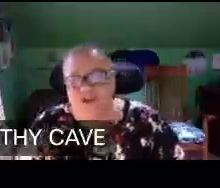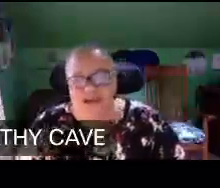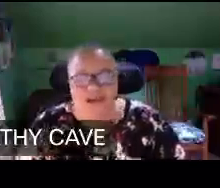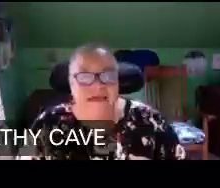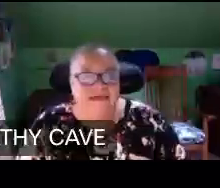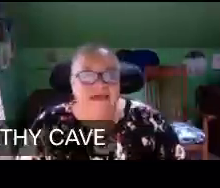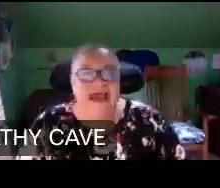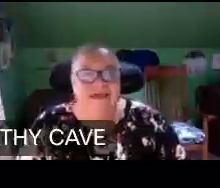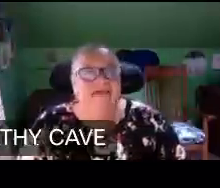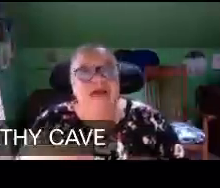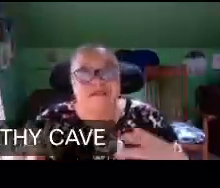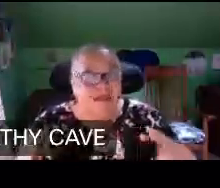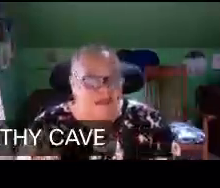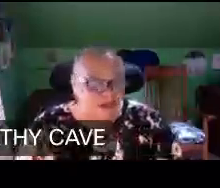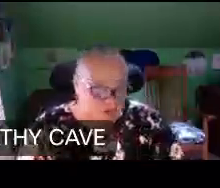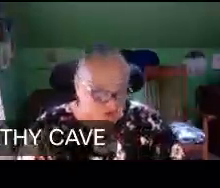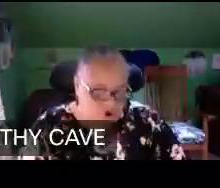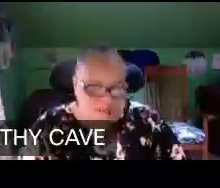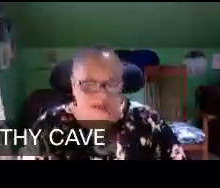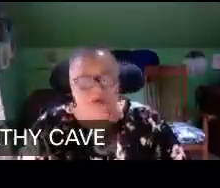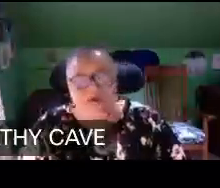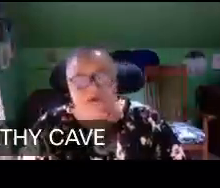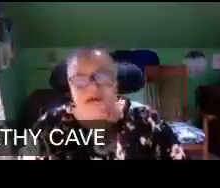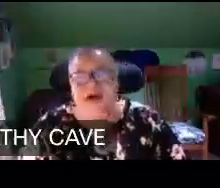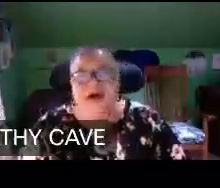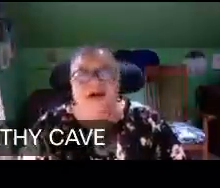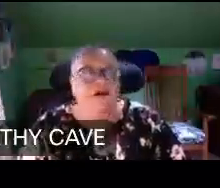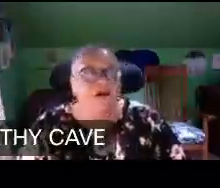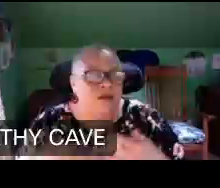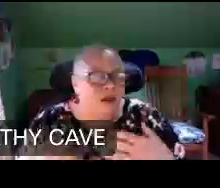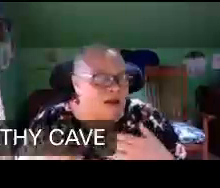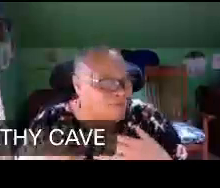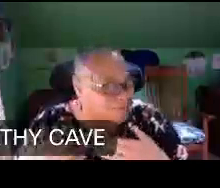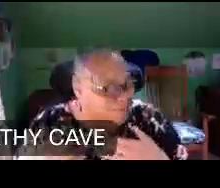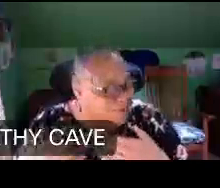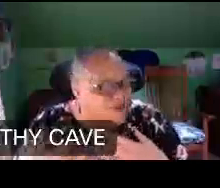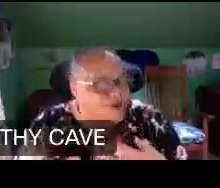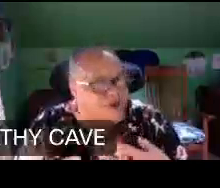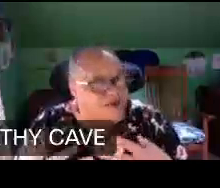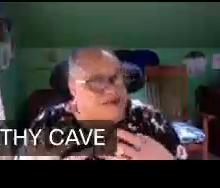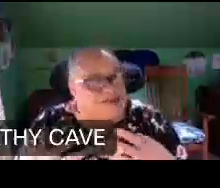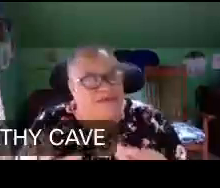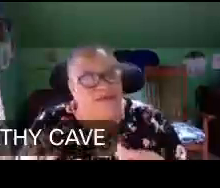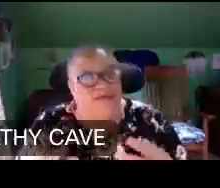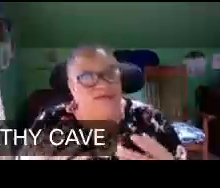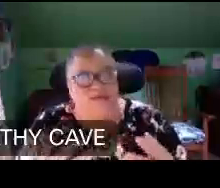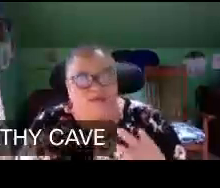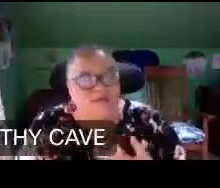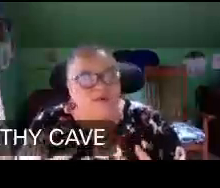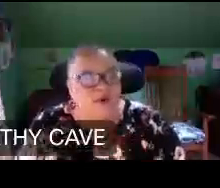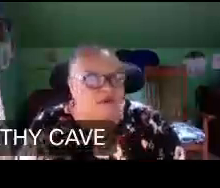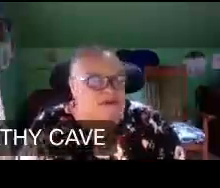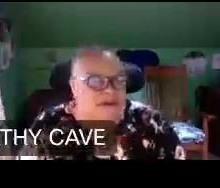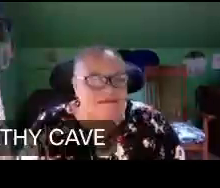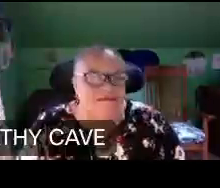each other, is that they're activating each other's trauma, or they are sharing things and